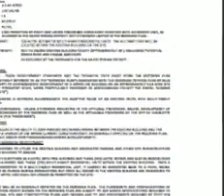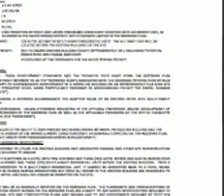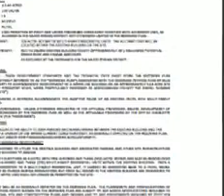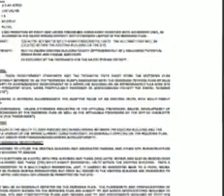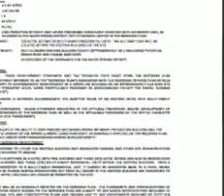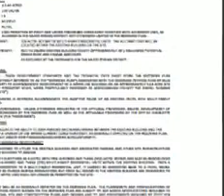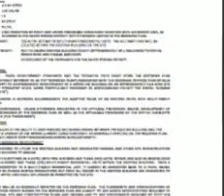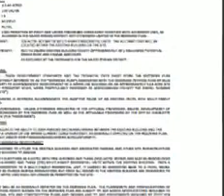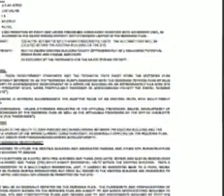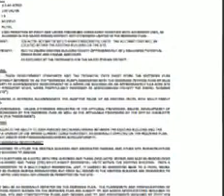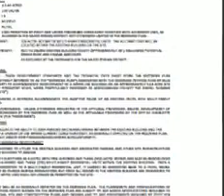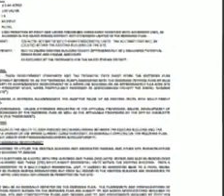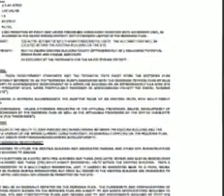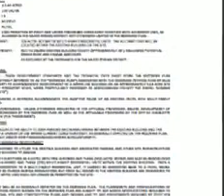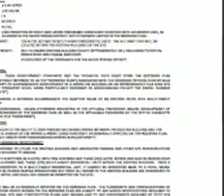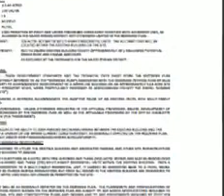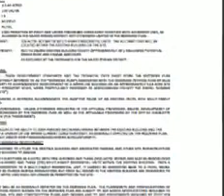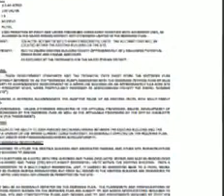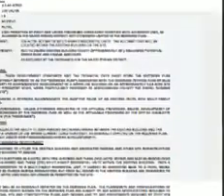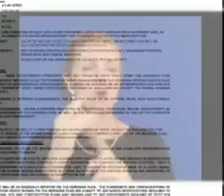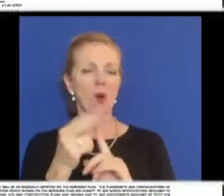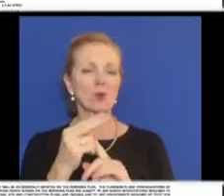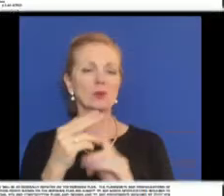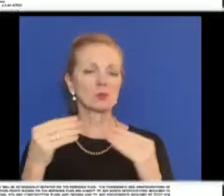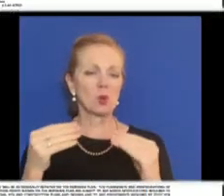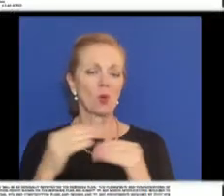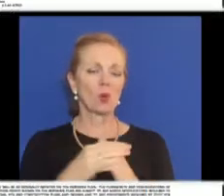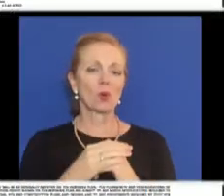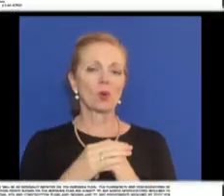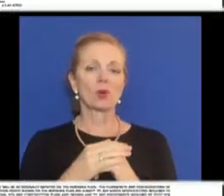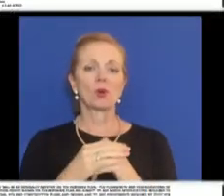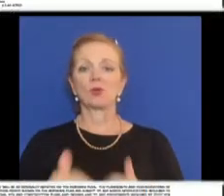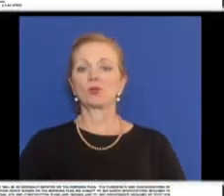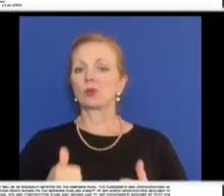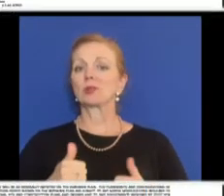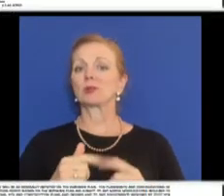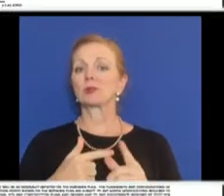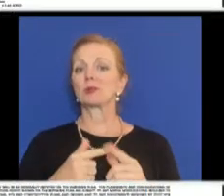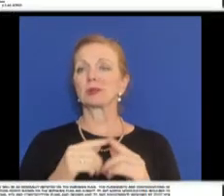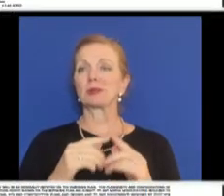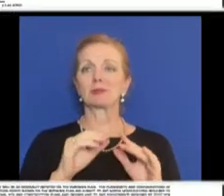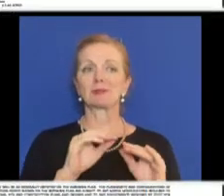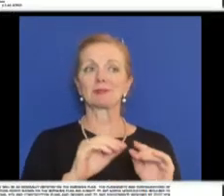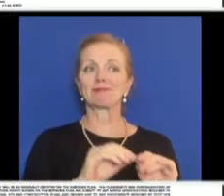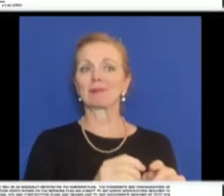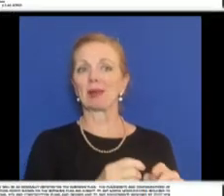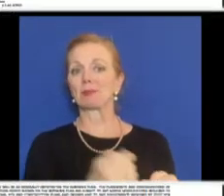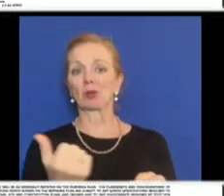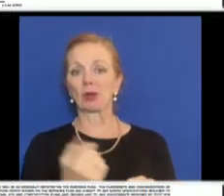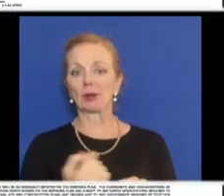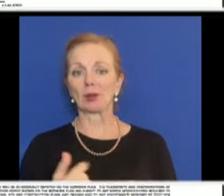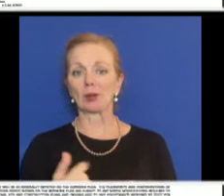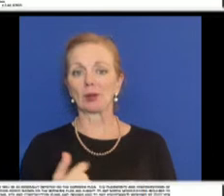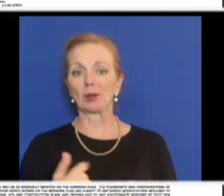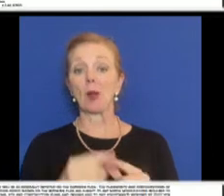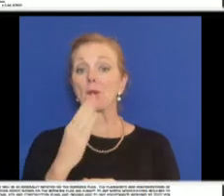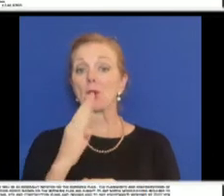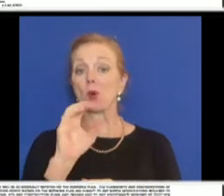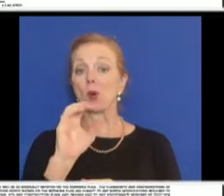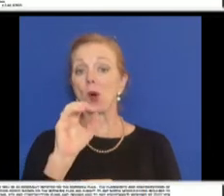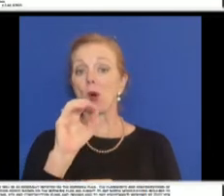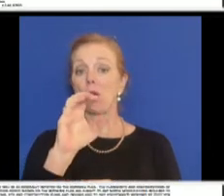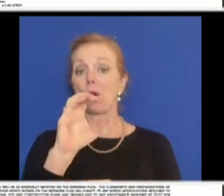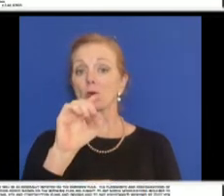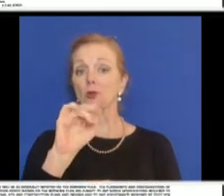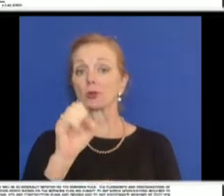here I know that we've had some hotels that have been sold and residents have been displaced blue oceans model and they've done this around the country